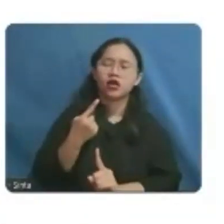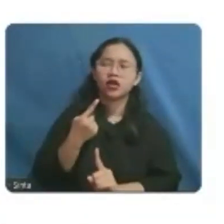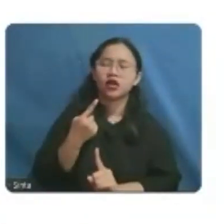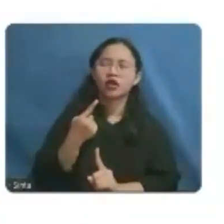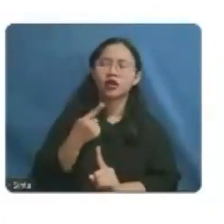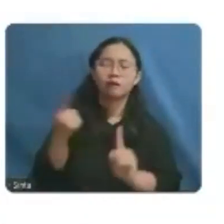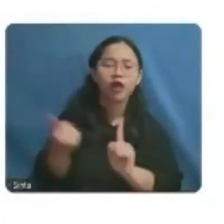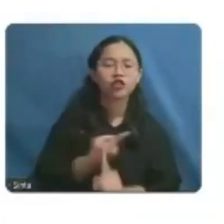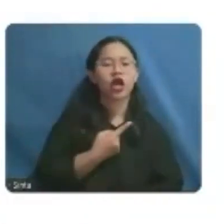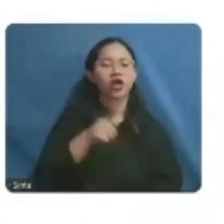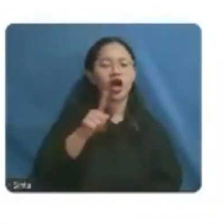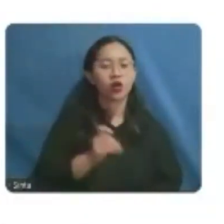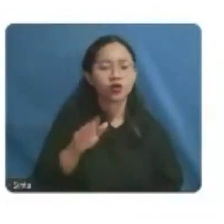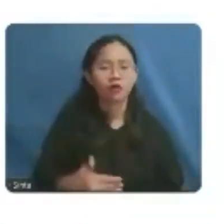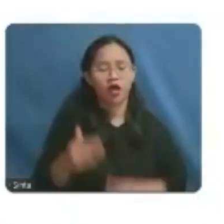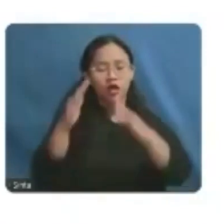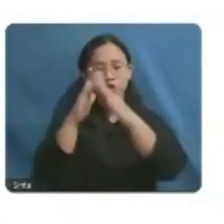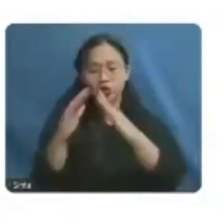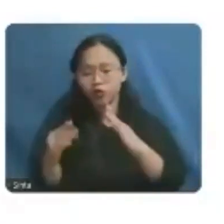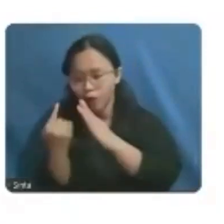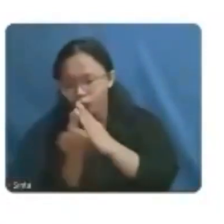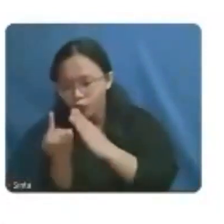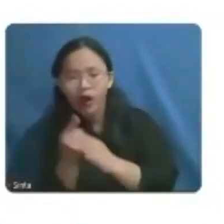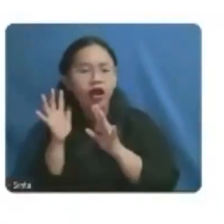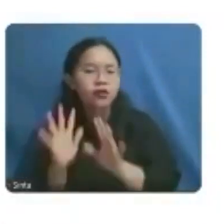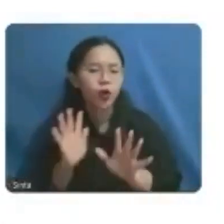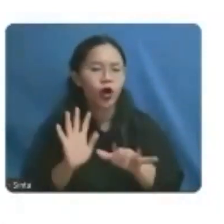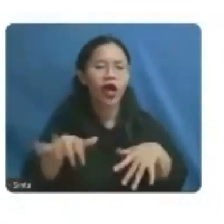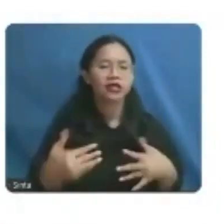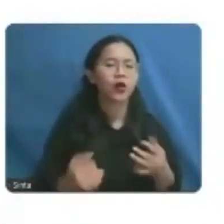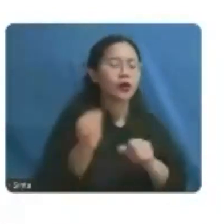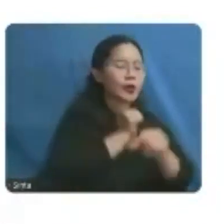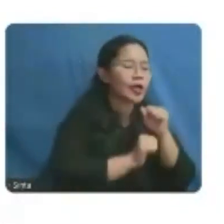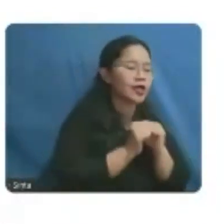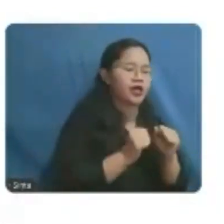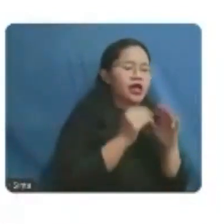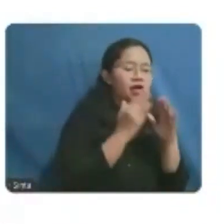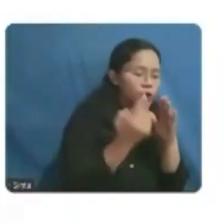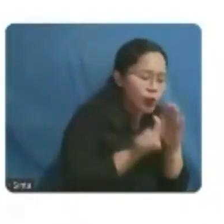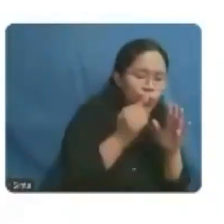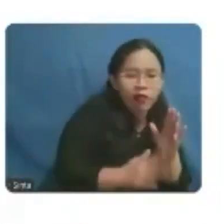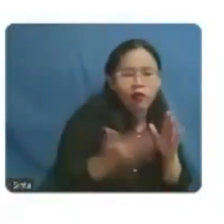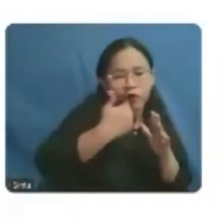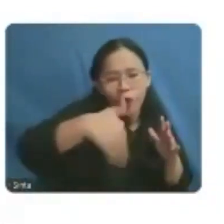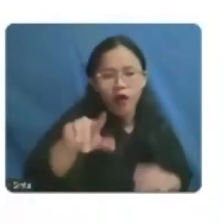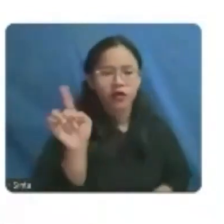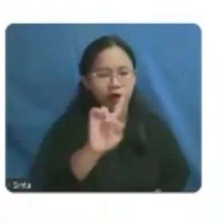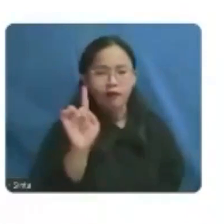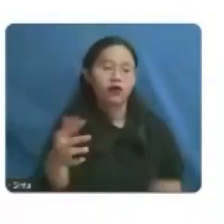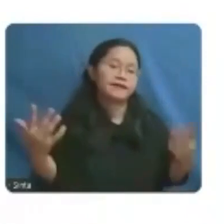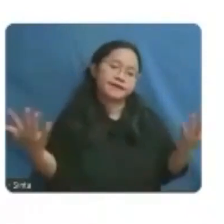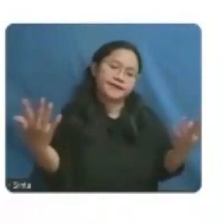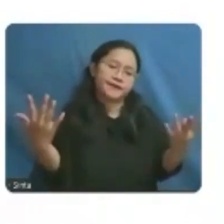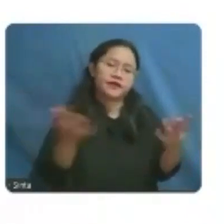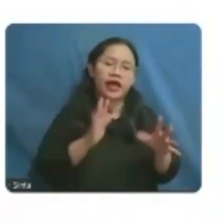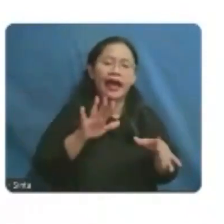for lots and lots of people. Wearing mask, if you're wearing a cloth mask or a